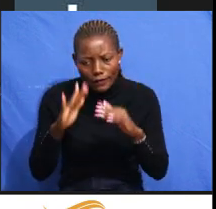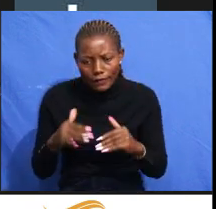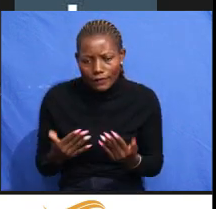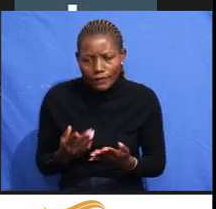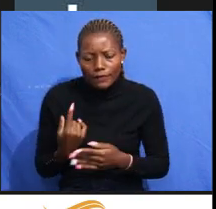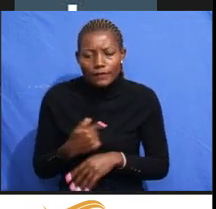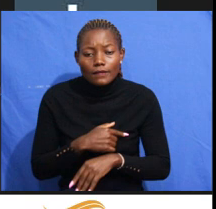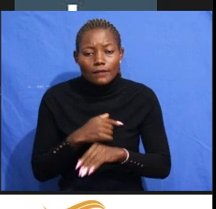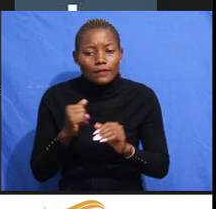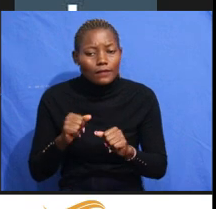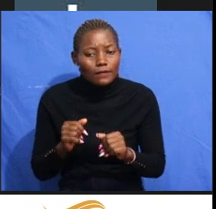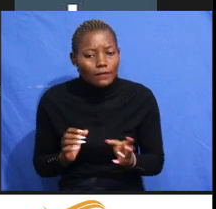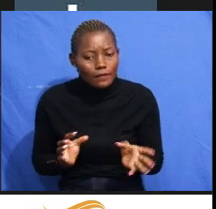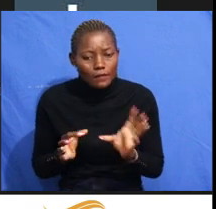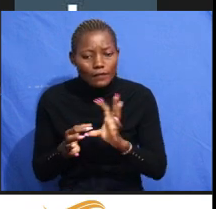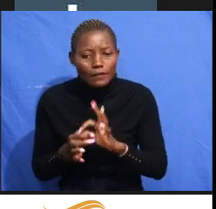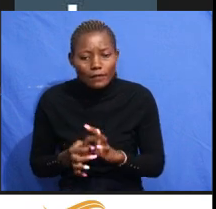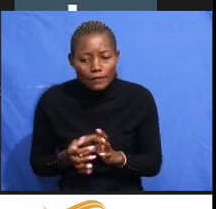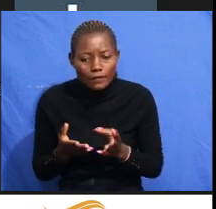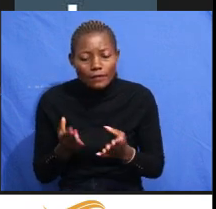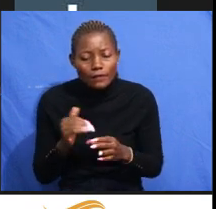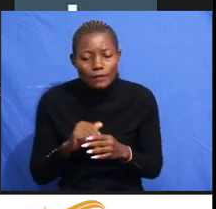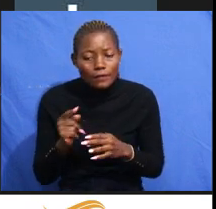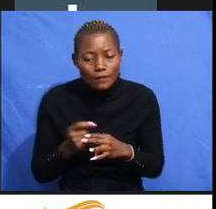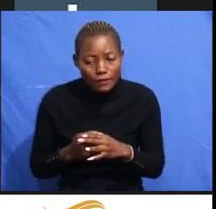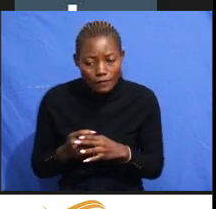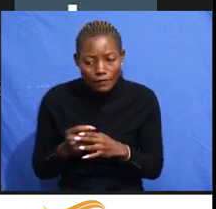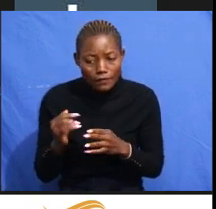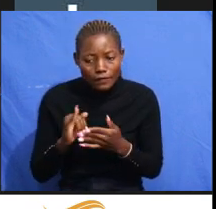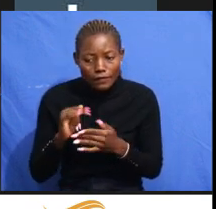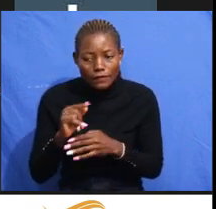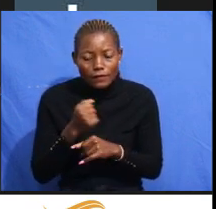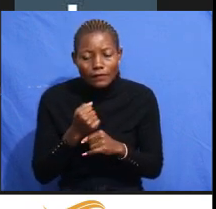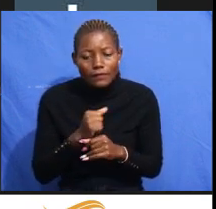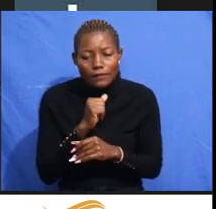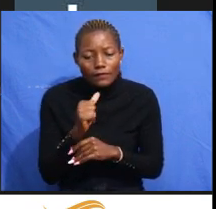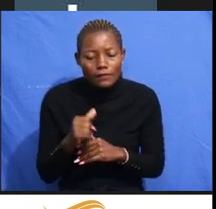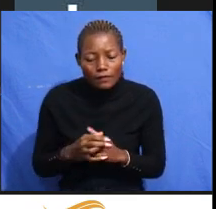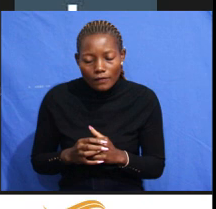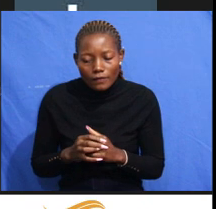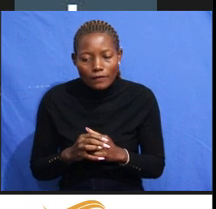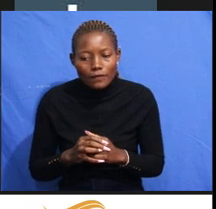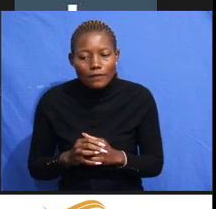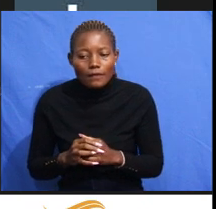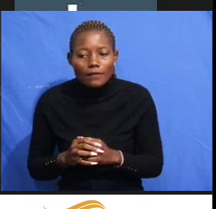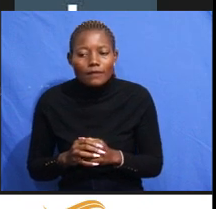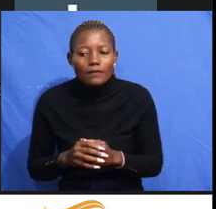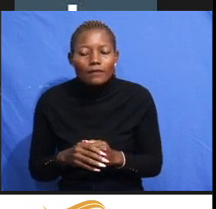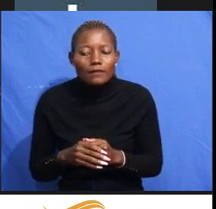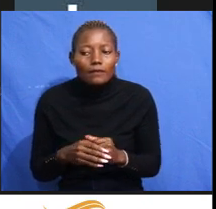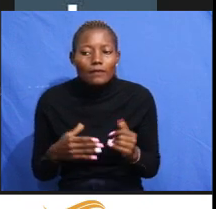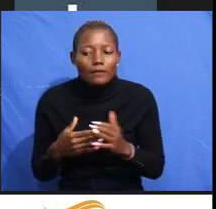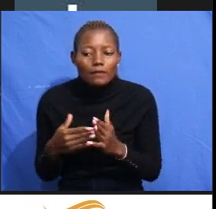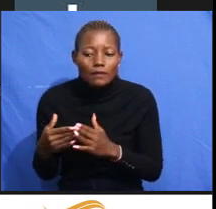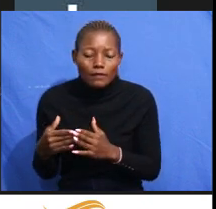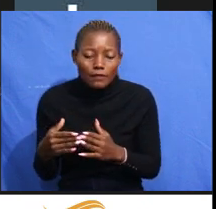can be able to incorporate this within their training so that you don't completely stop exercising and all